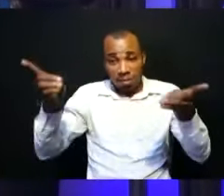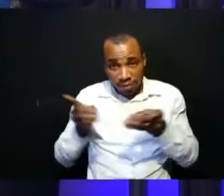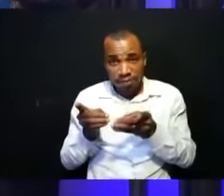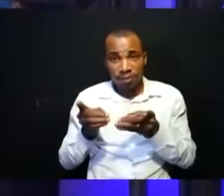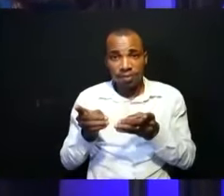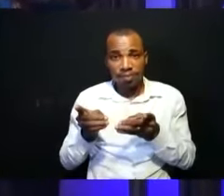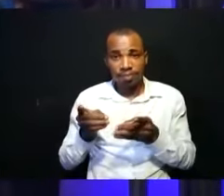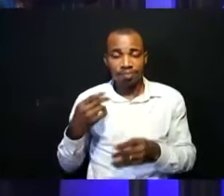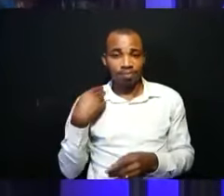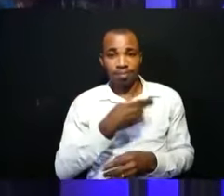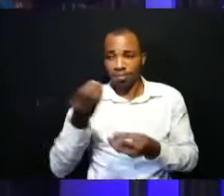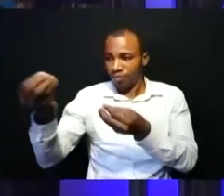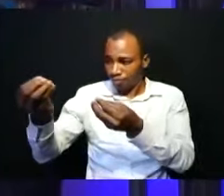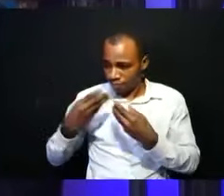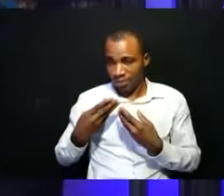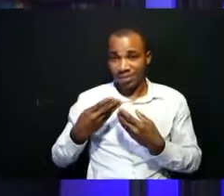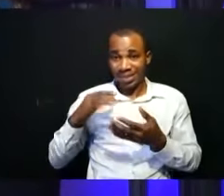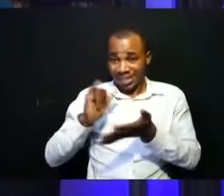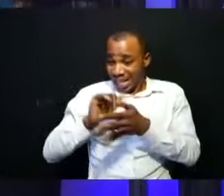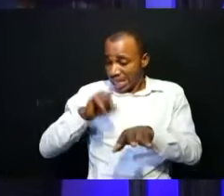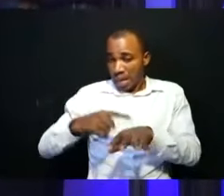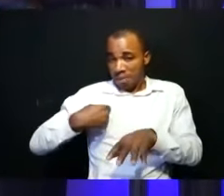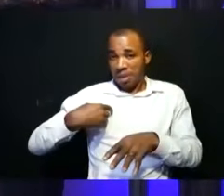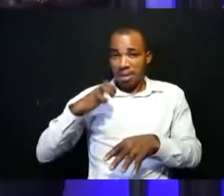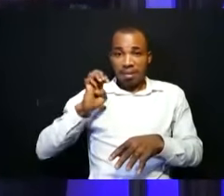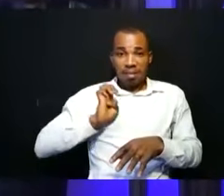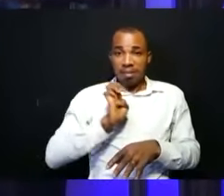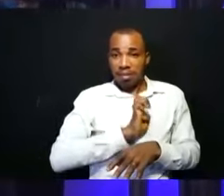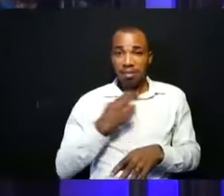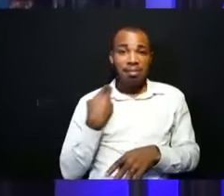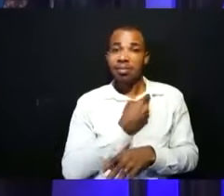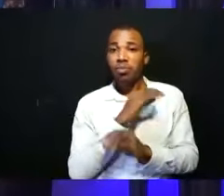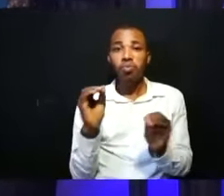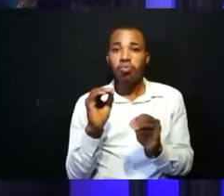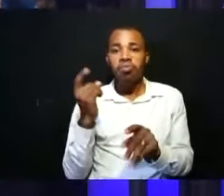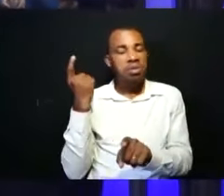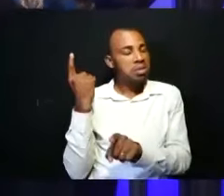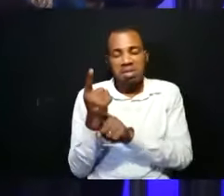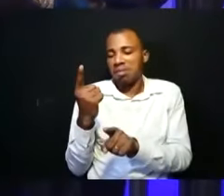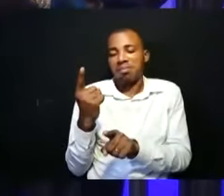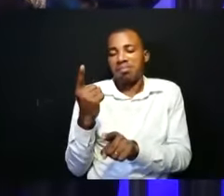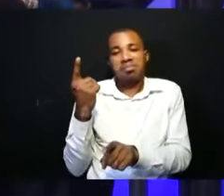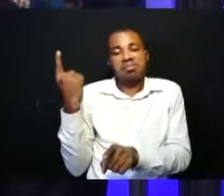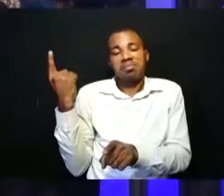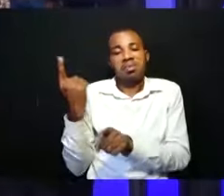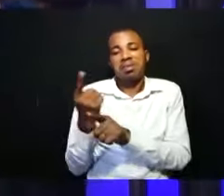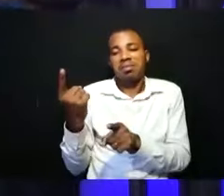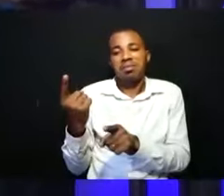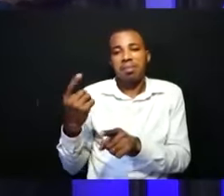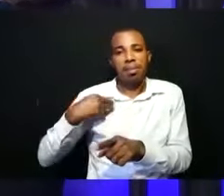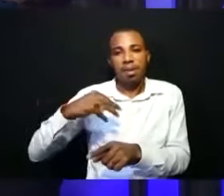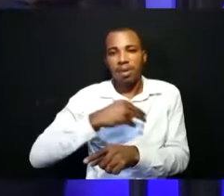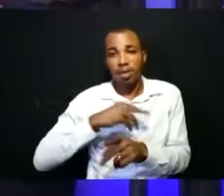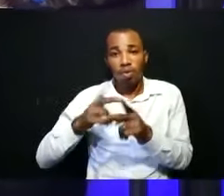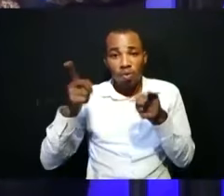burdened. And so now me nye sorry penny me your brother. Now so I said me Kenya me say na ya this one mami pa. I was really burdened.